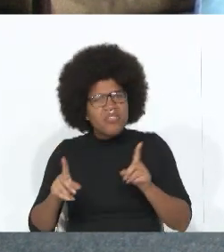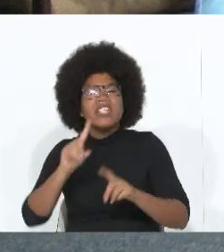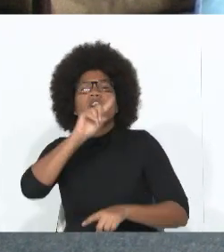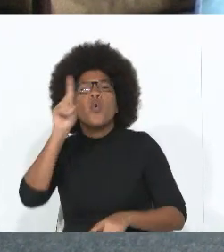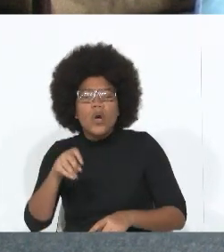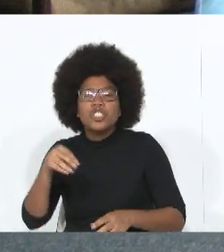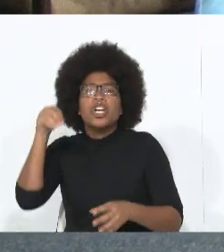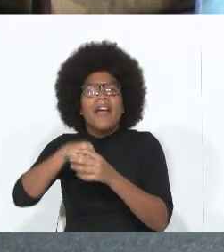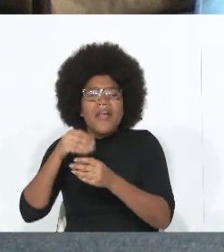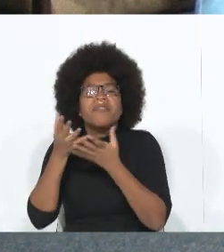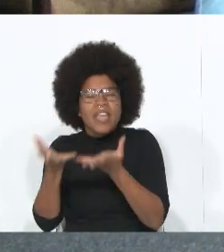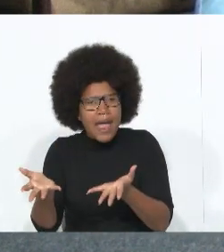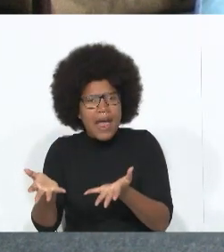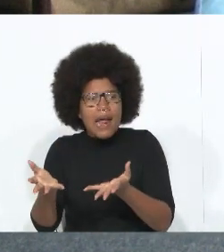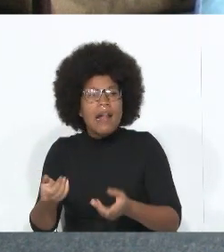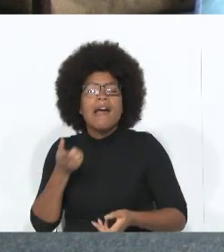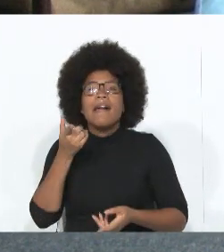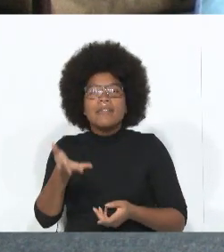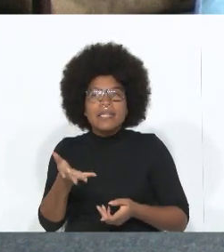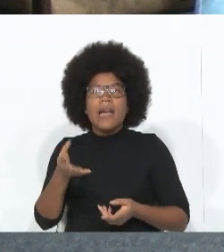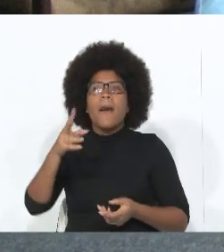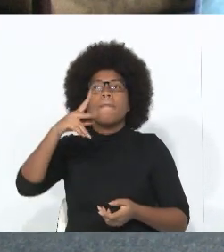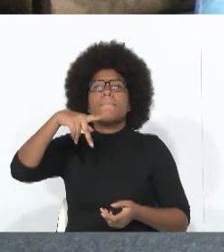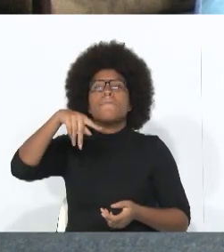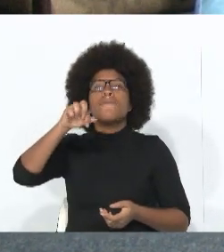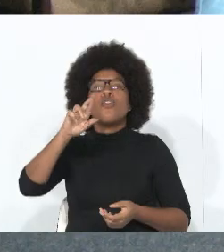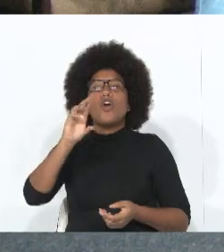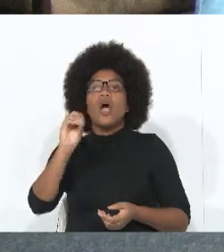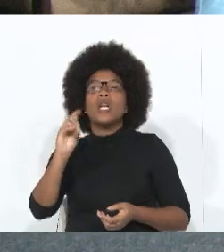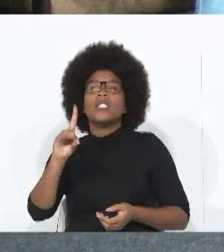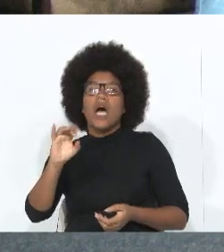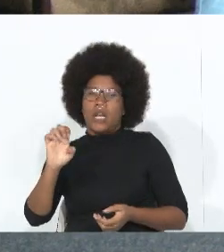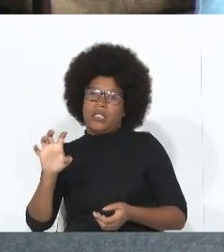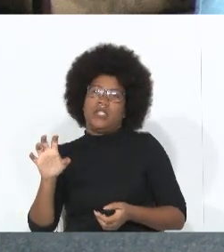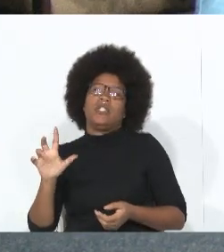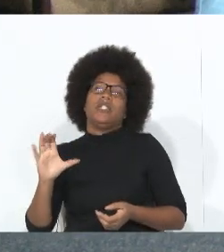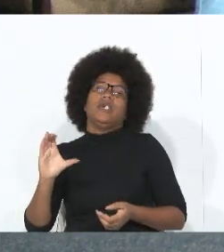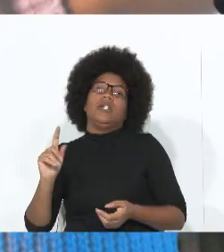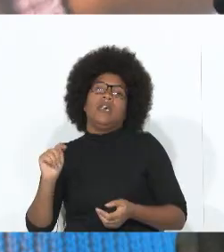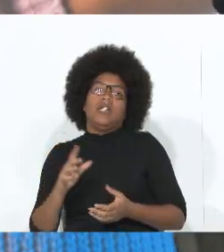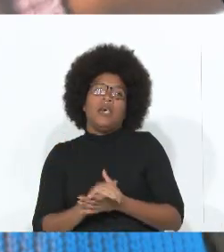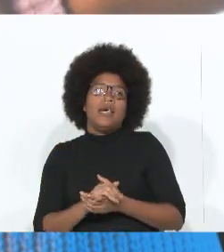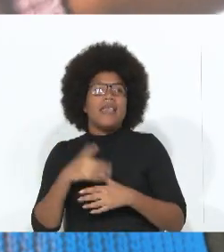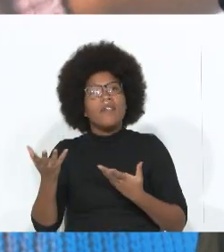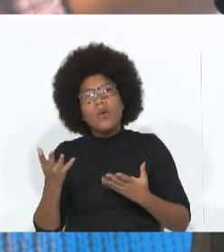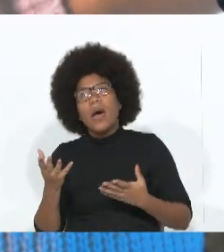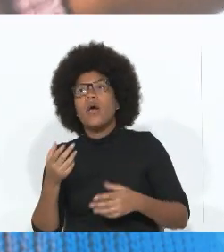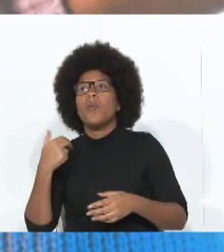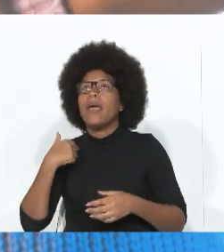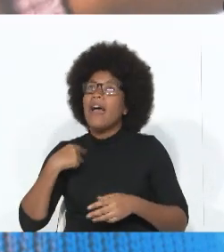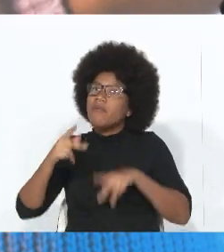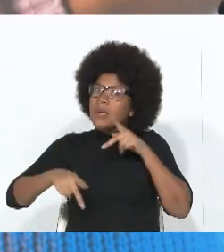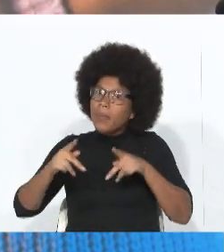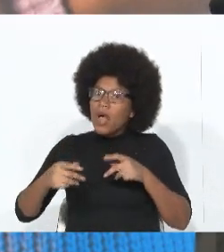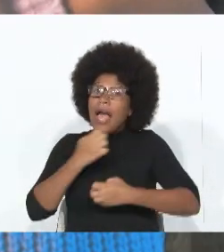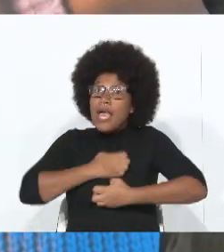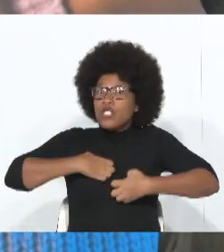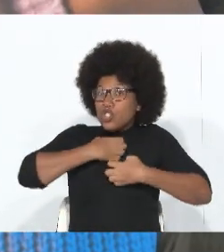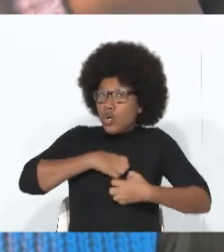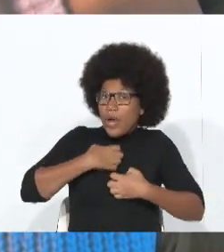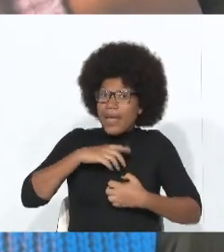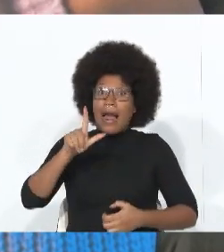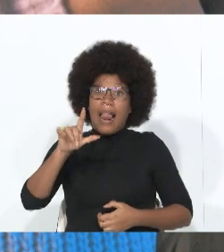Yeah. Is there a product, even whilst we have persons enjoying that live environment,